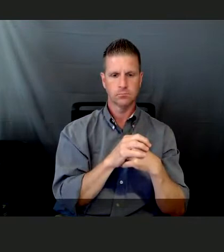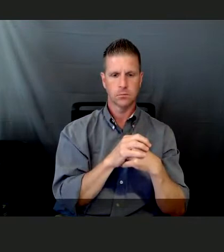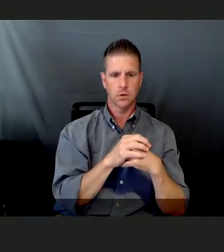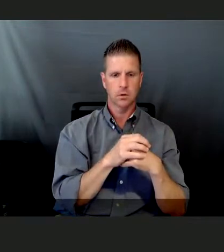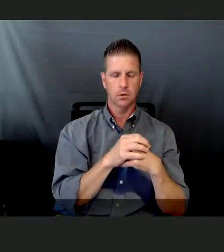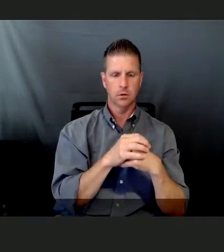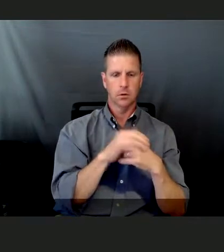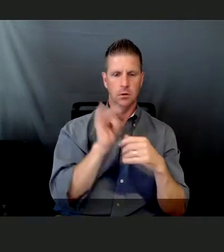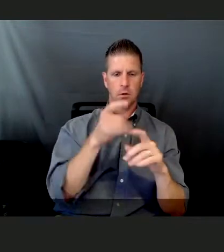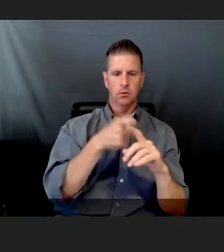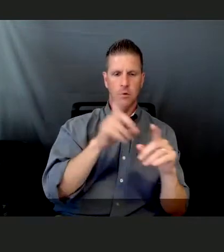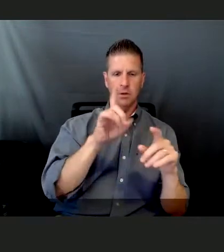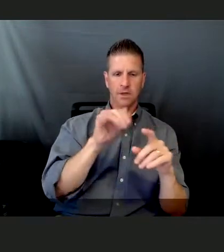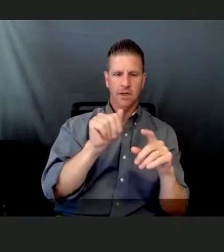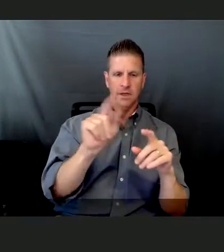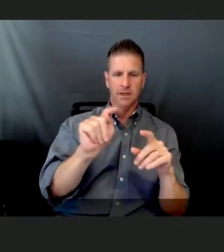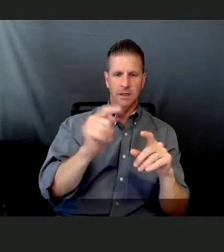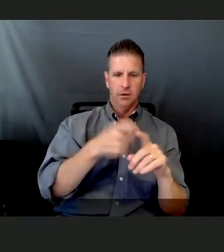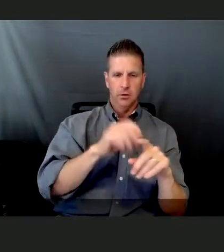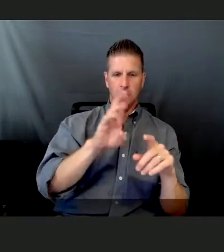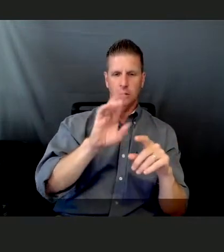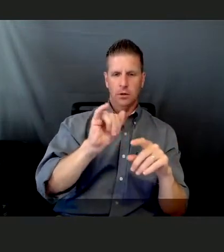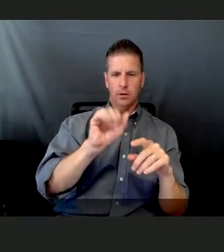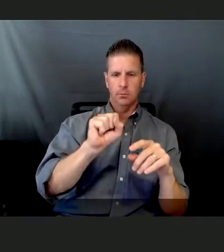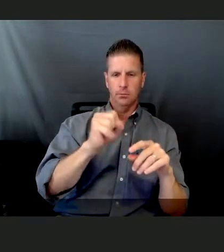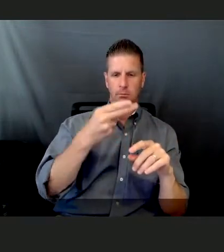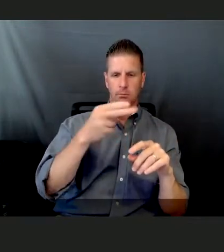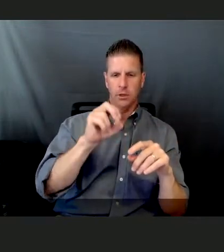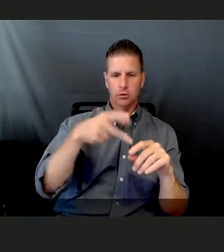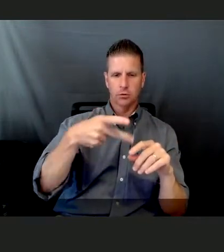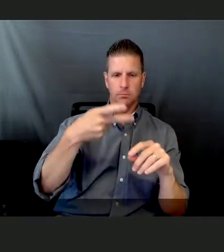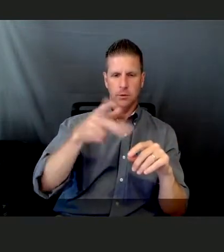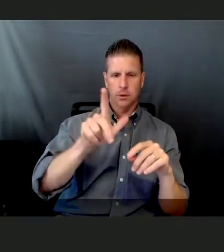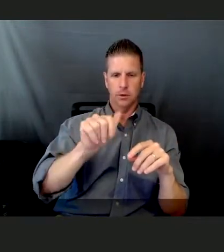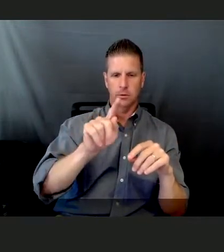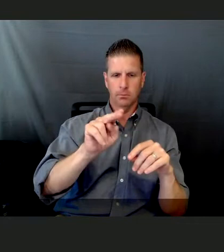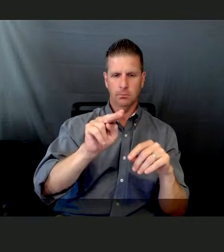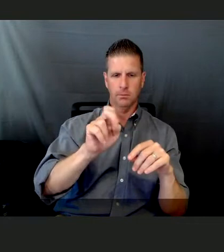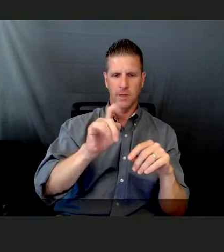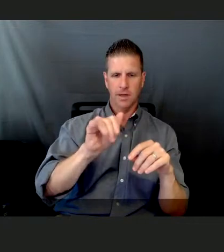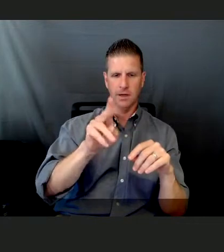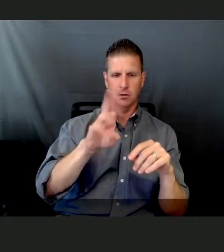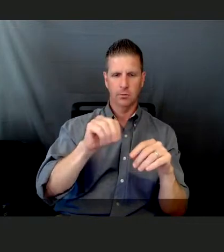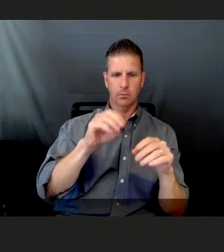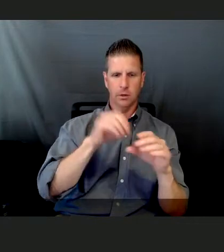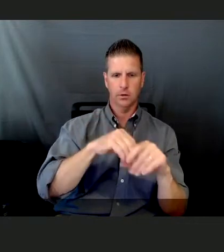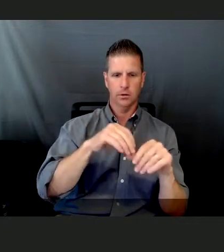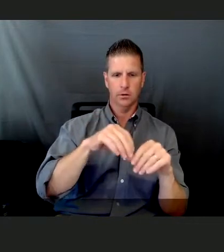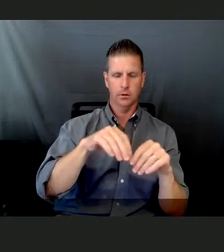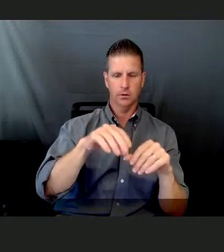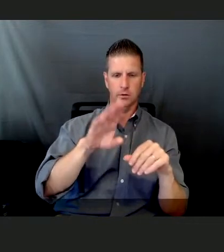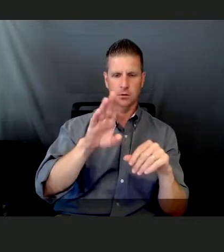Dina T. from the Bishop Planetarium in Bradenton, Florida.